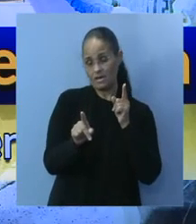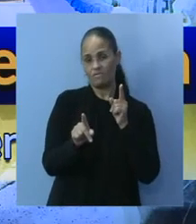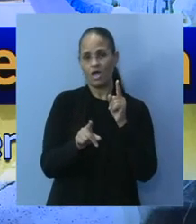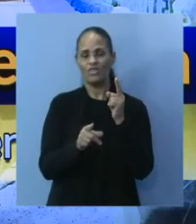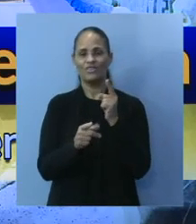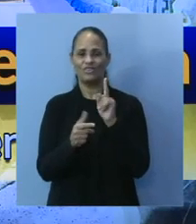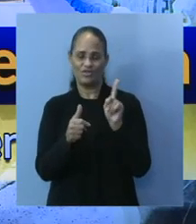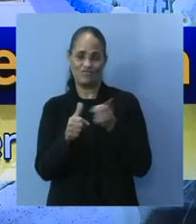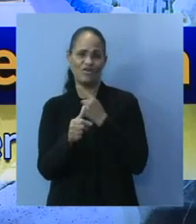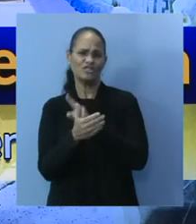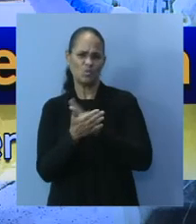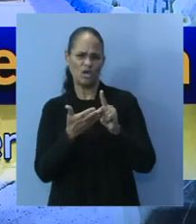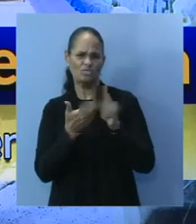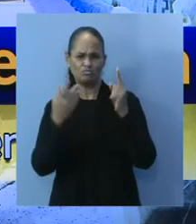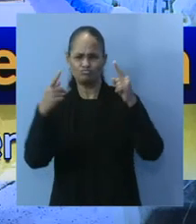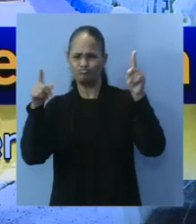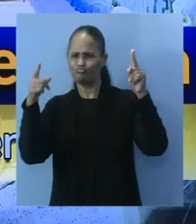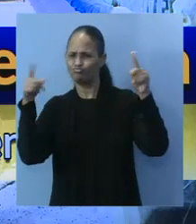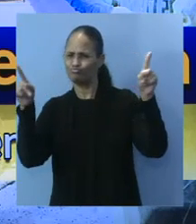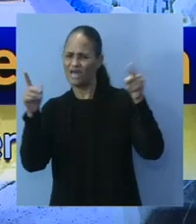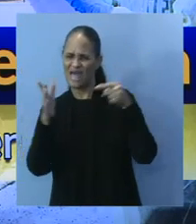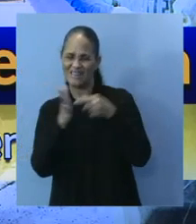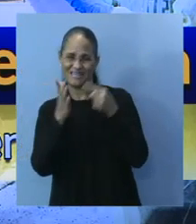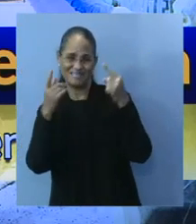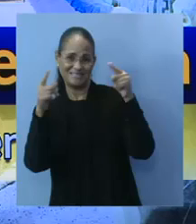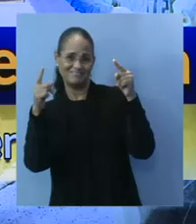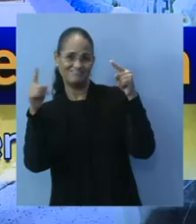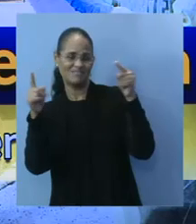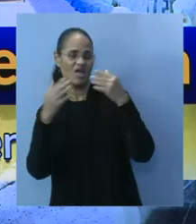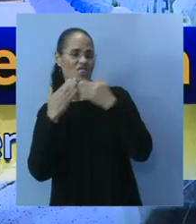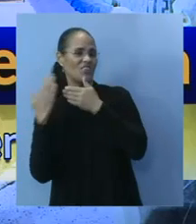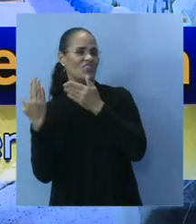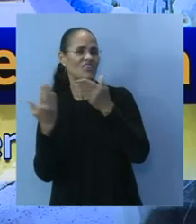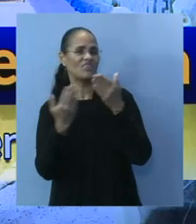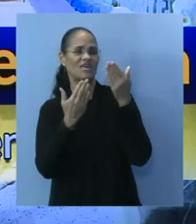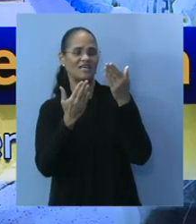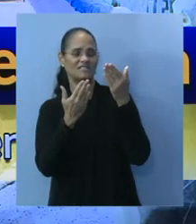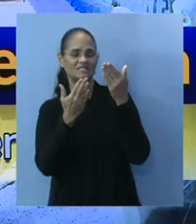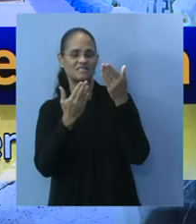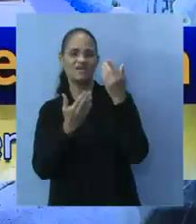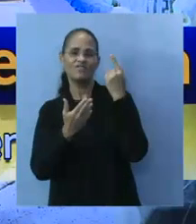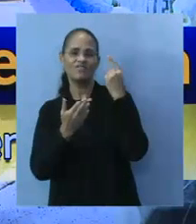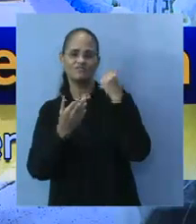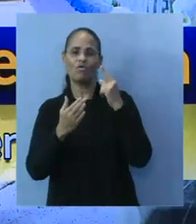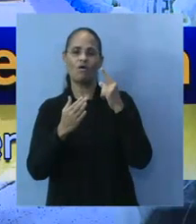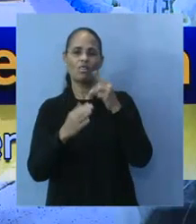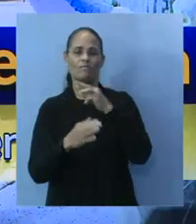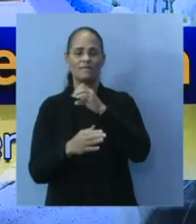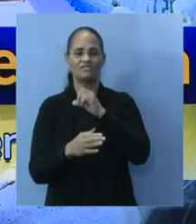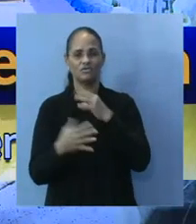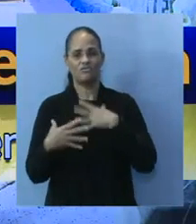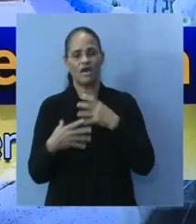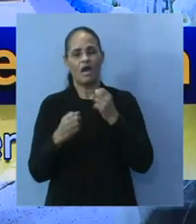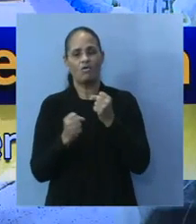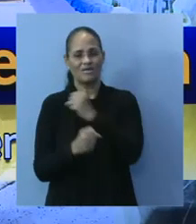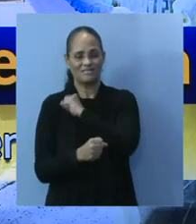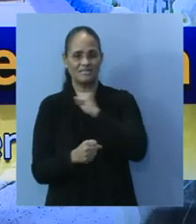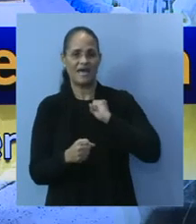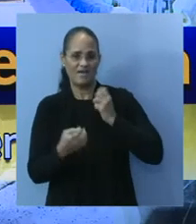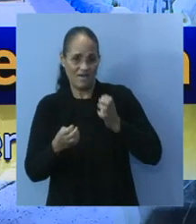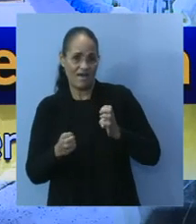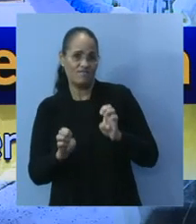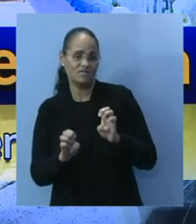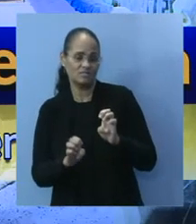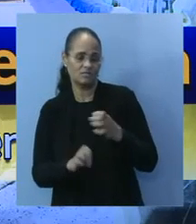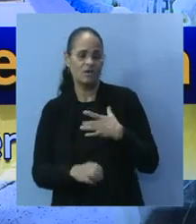been extremely successful, and this success is thanks to the dedicated Department of Health staff efforts. I would